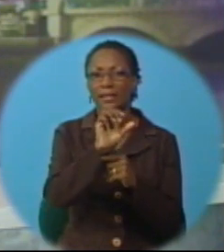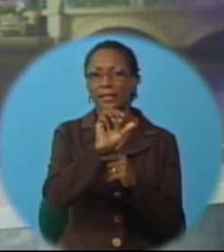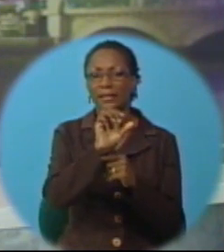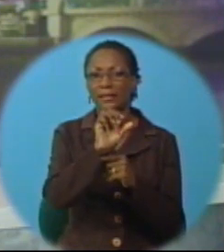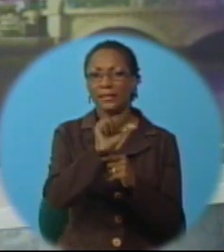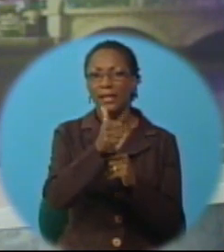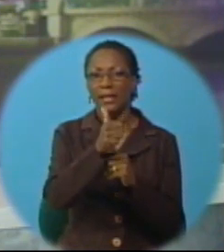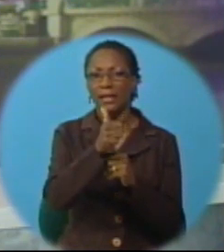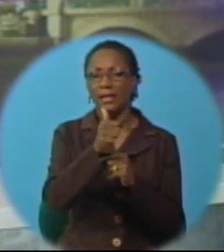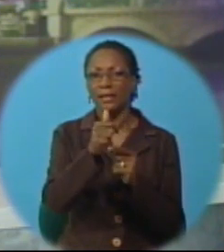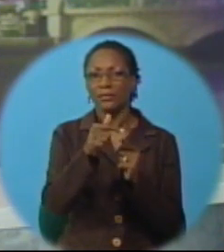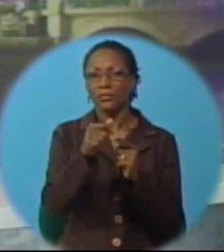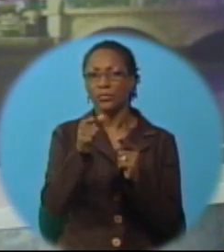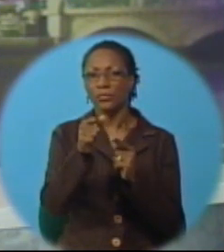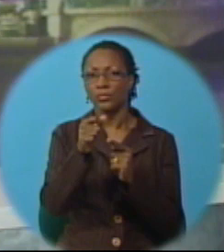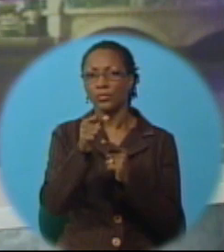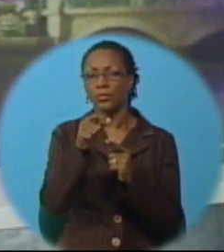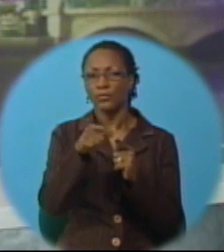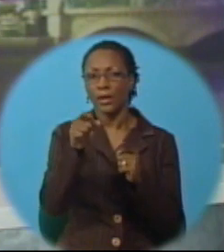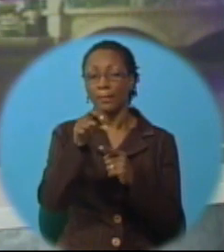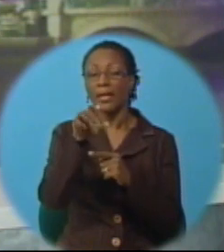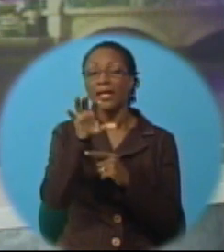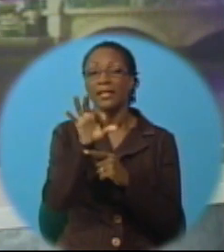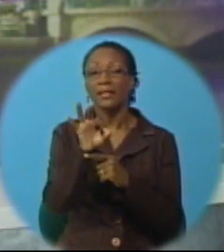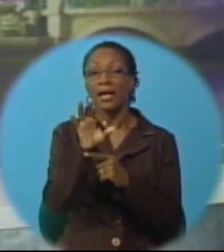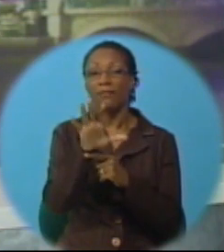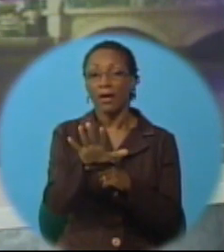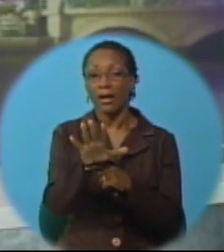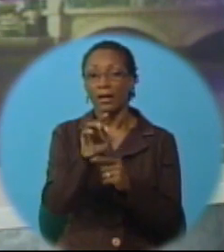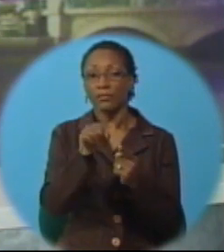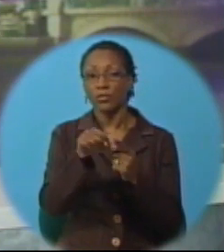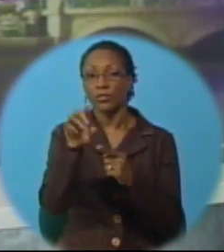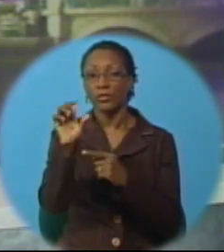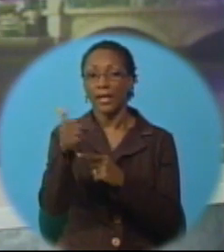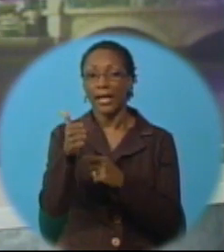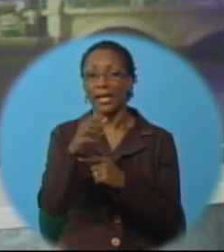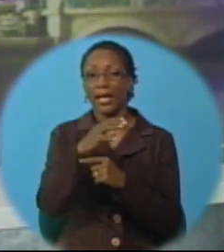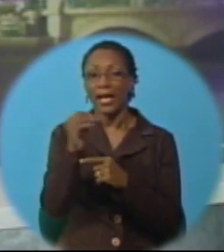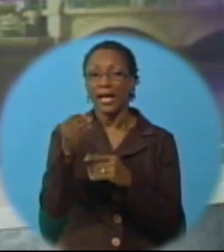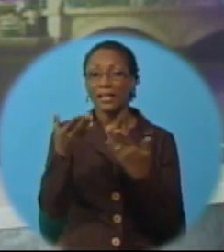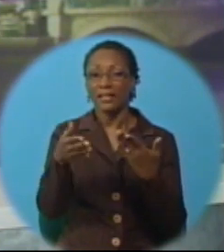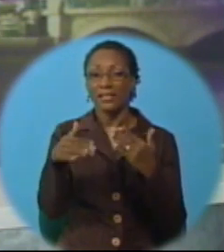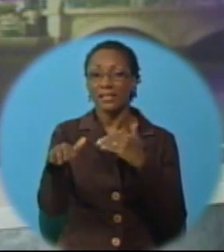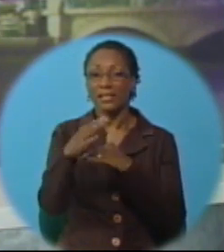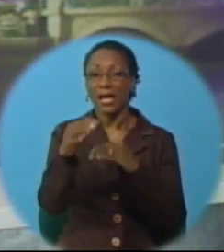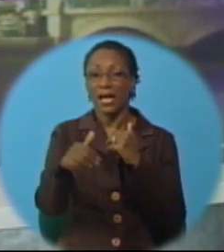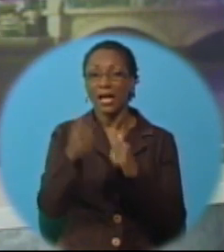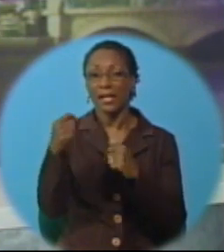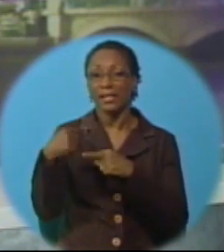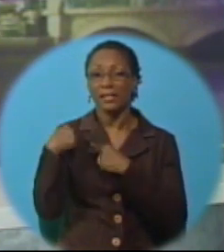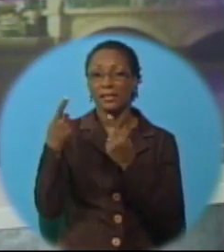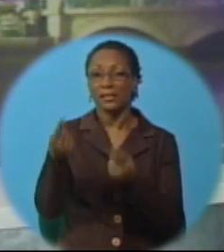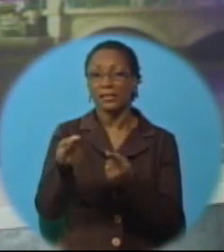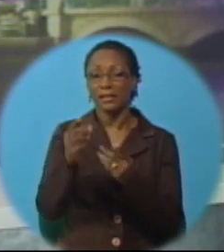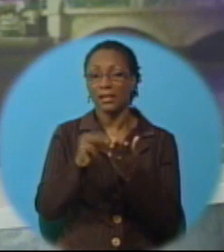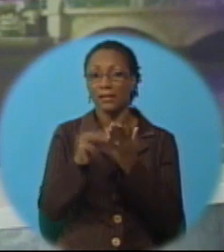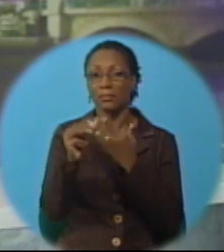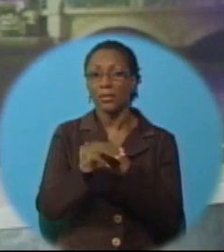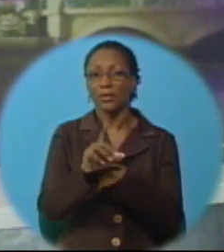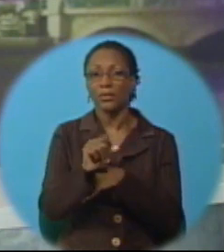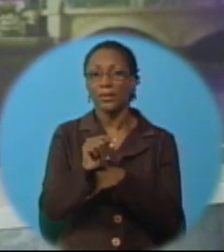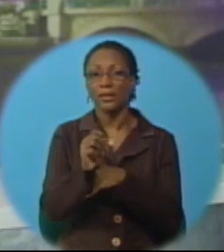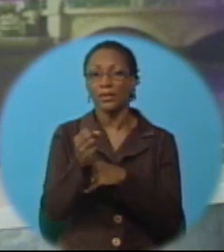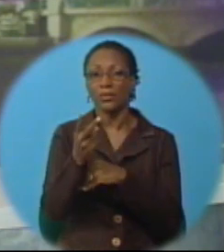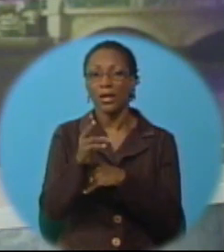has put up borrowing costs. The latest rise has taken the key rate to the highest level since March 2012. The rises come as